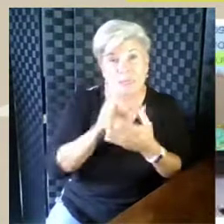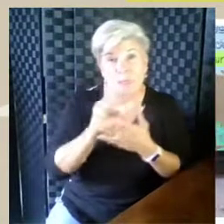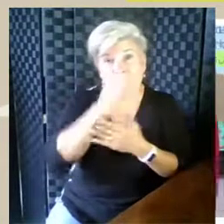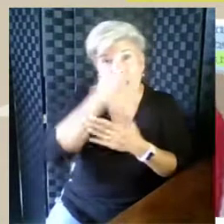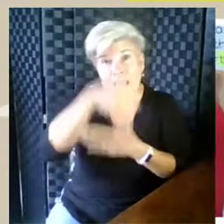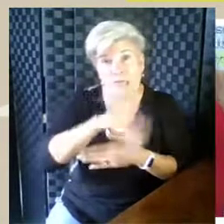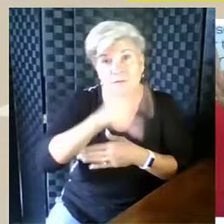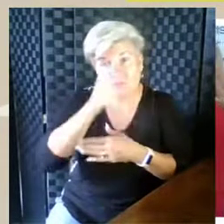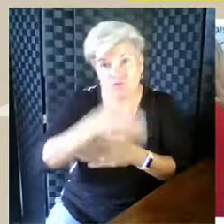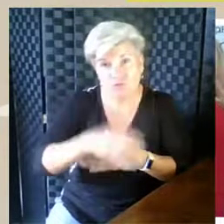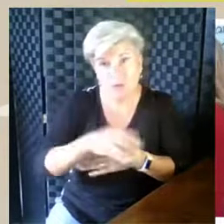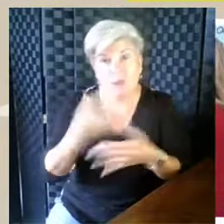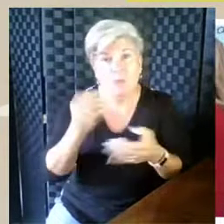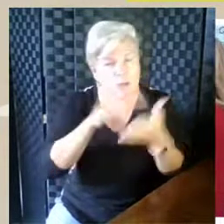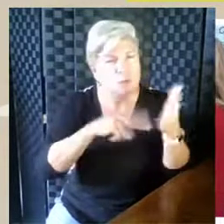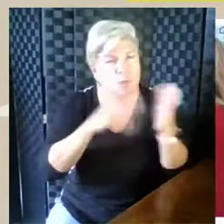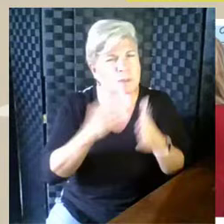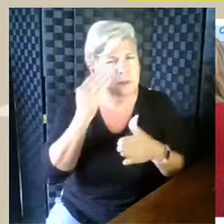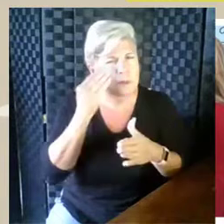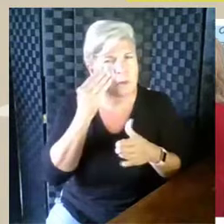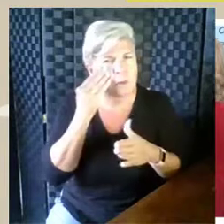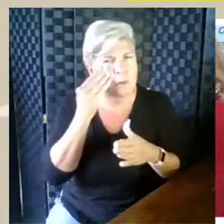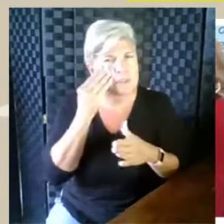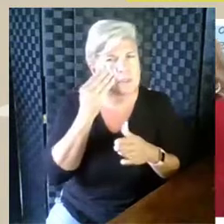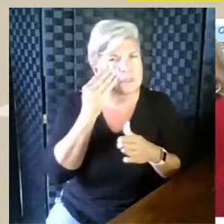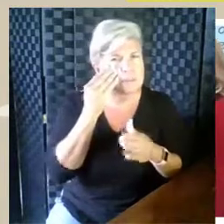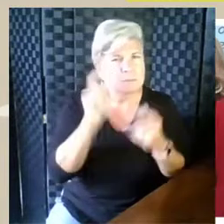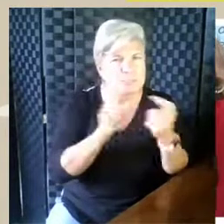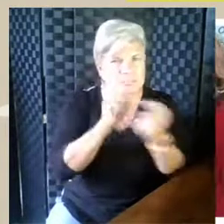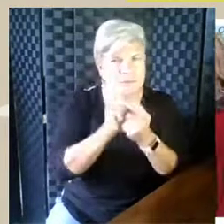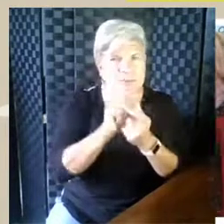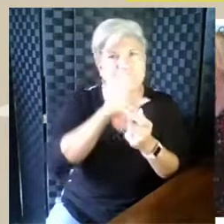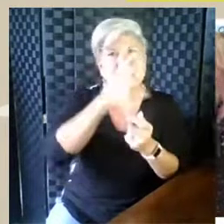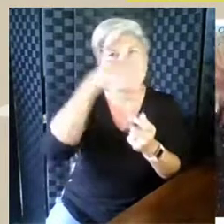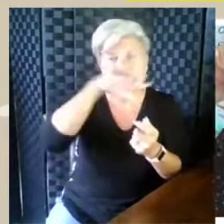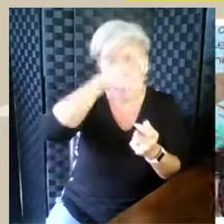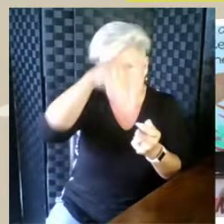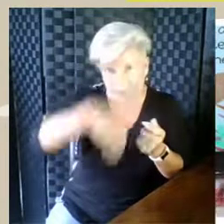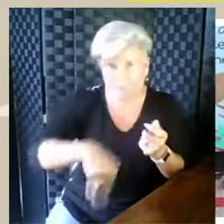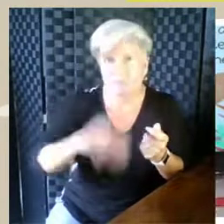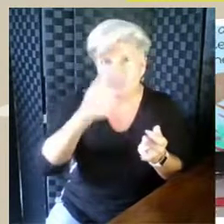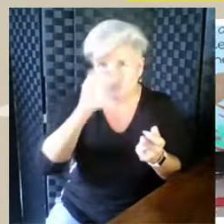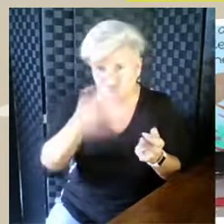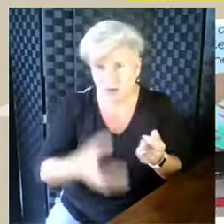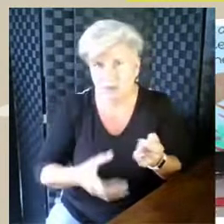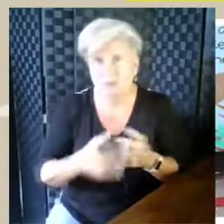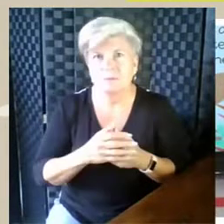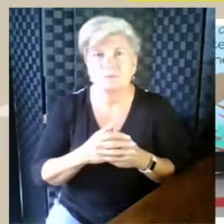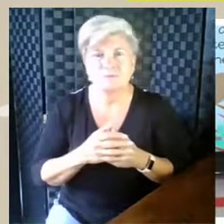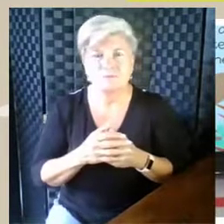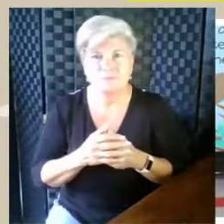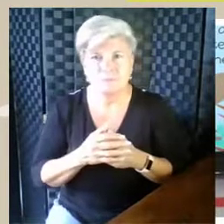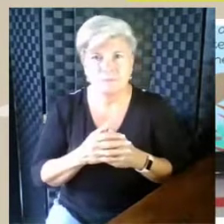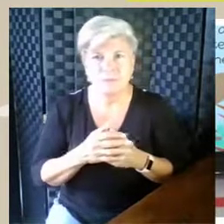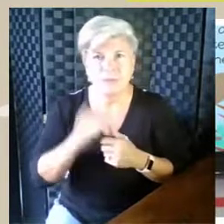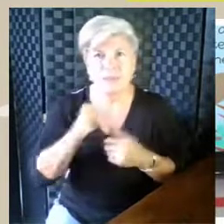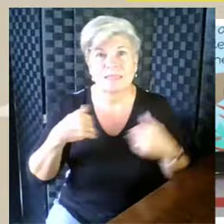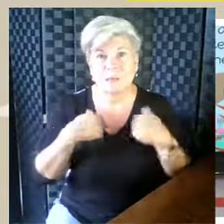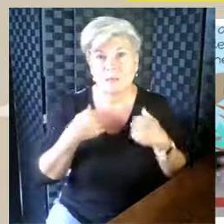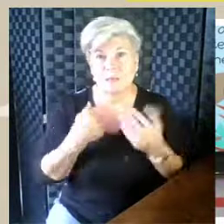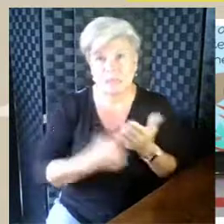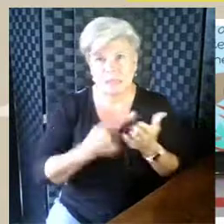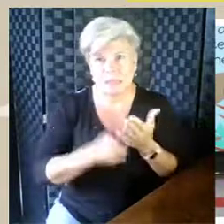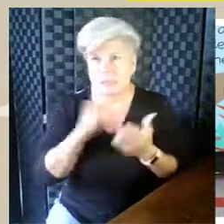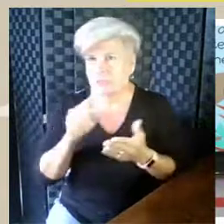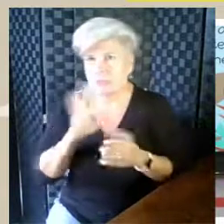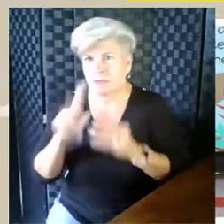I wanted the reader to know that it was specific to that animal. And that's the animal we were talking about.